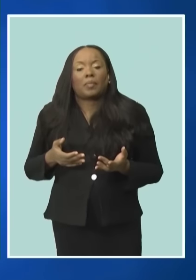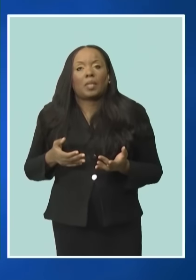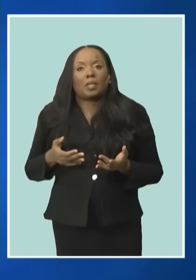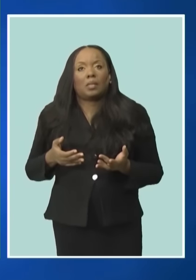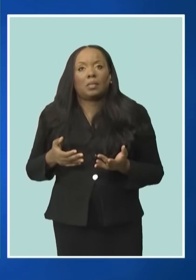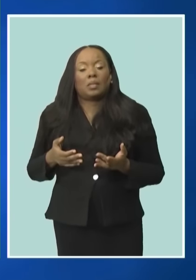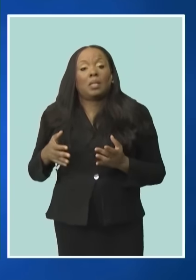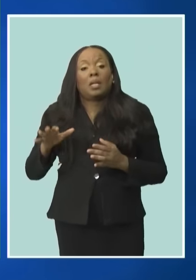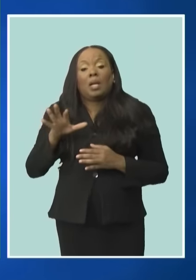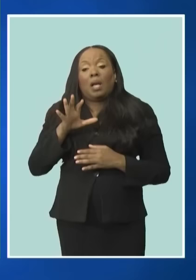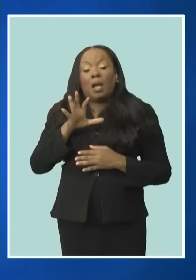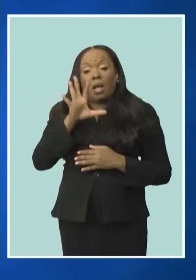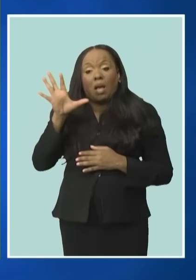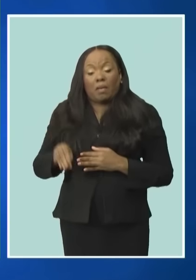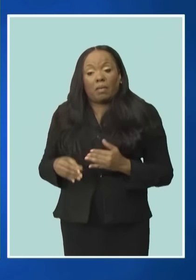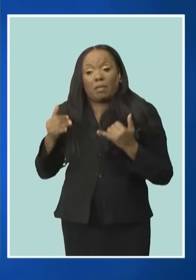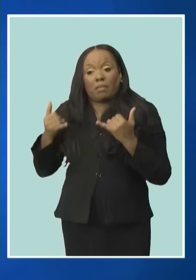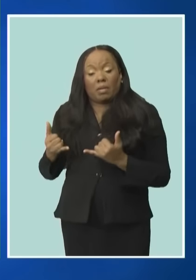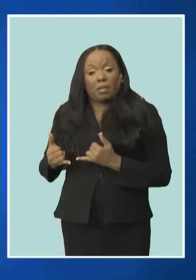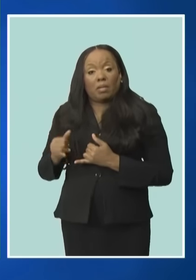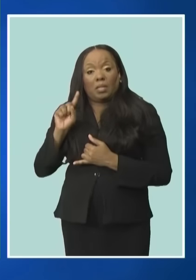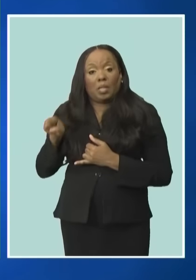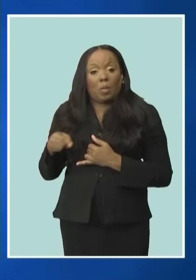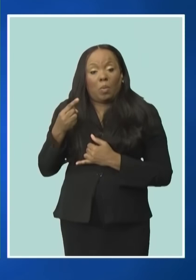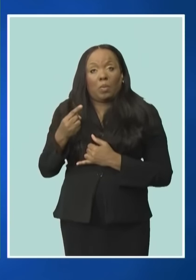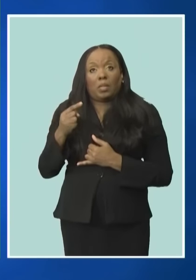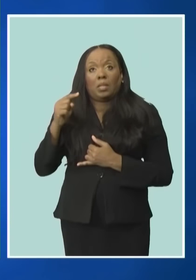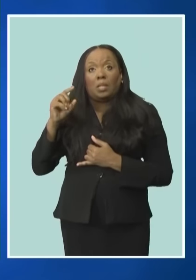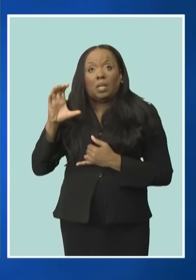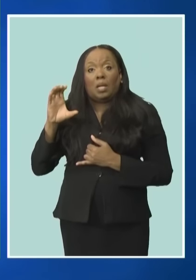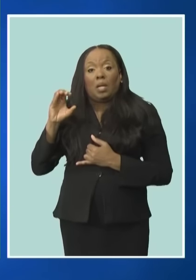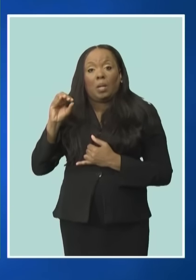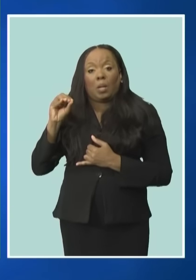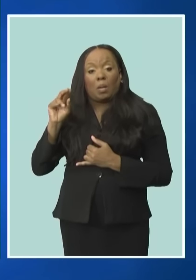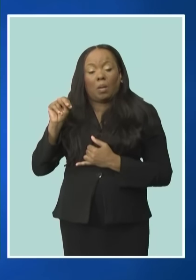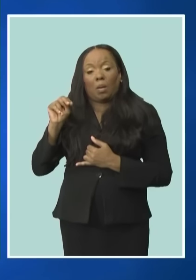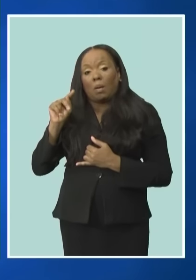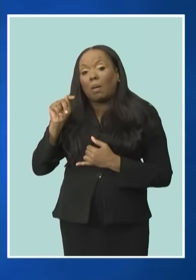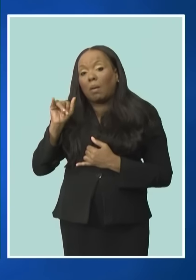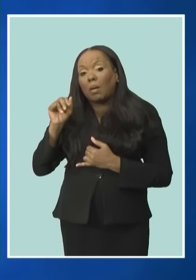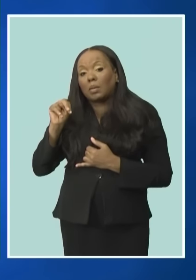in the world right now that could build a wall around it